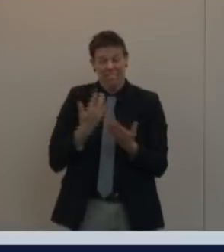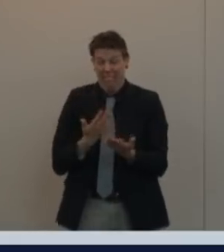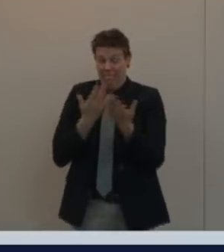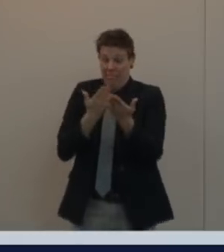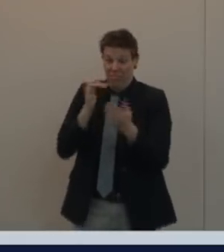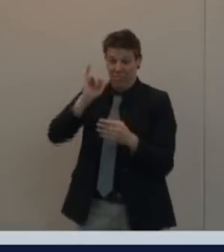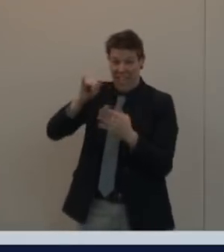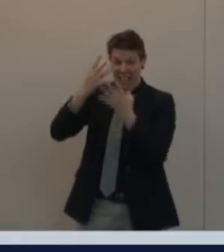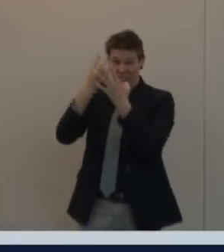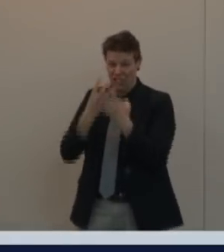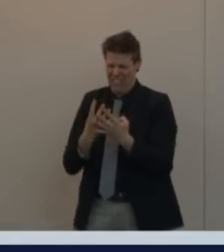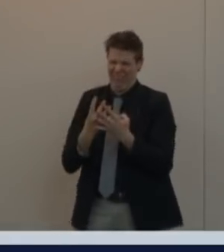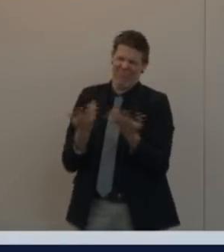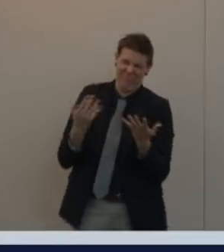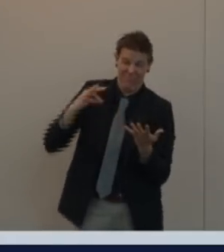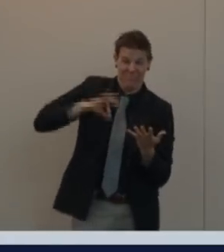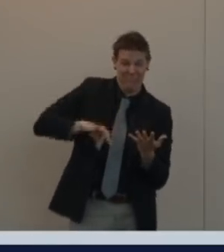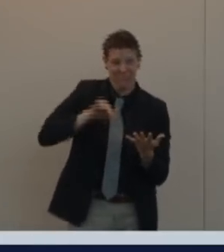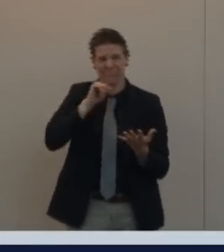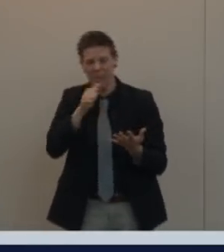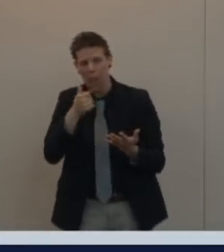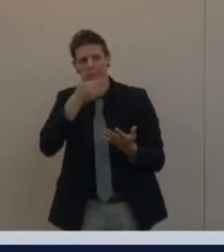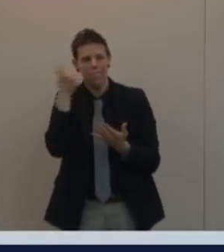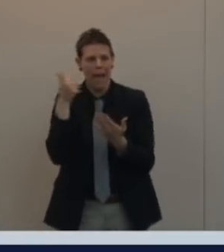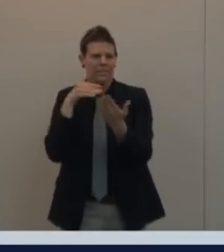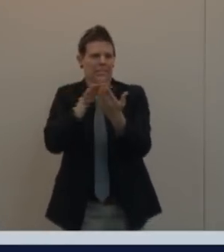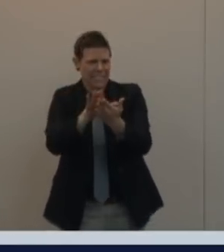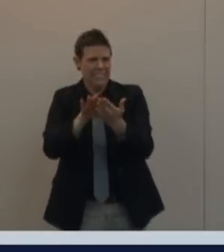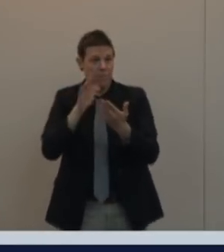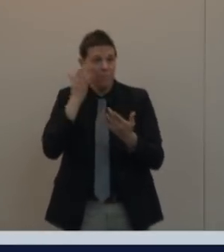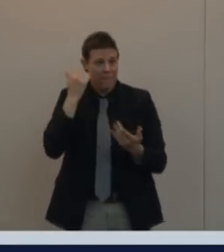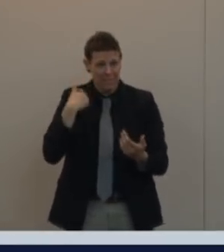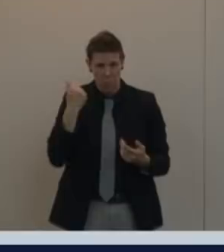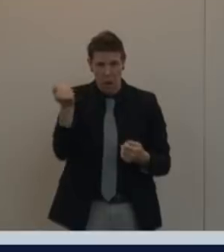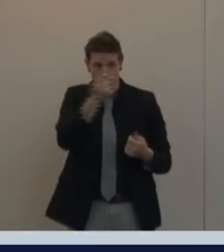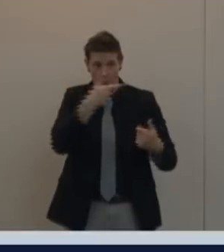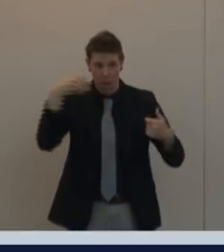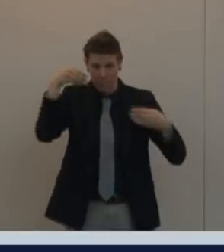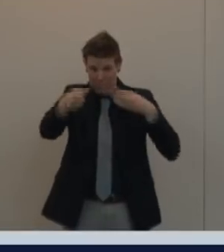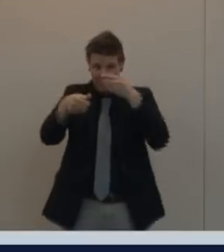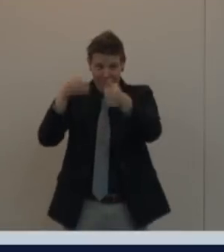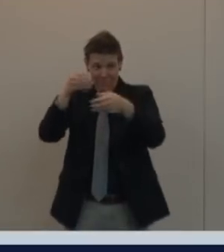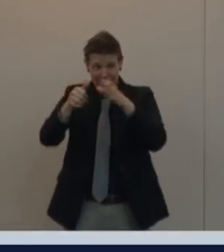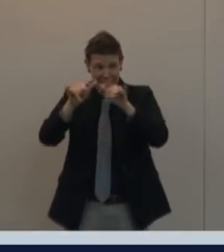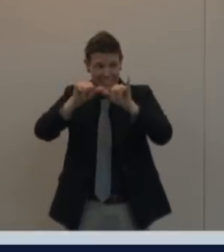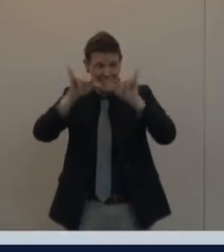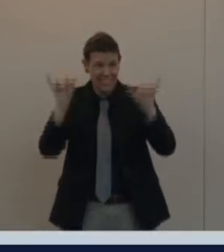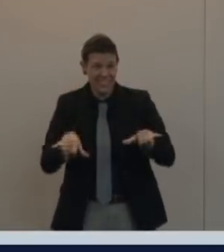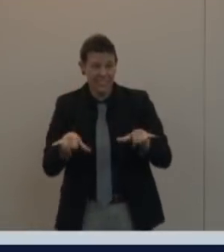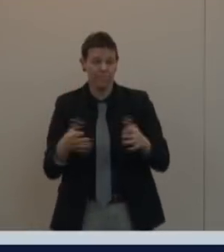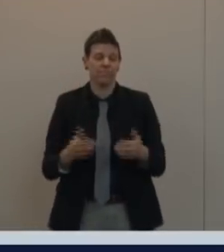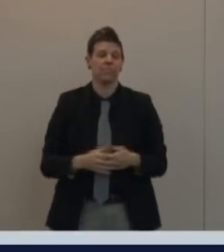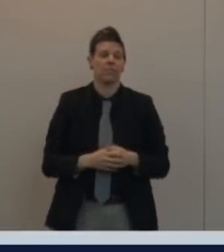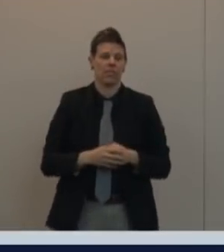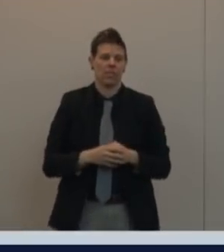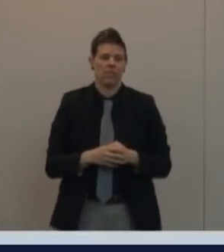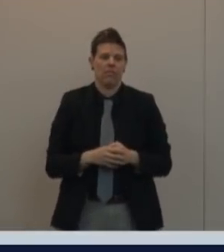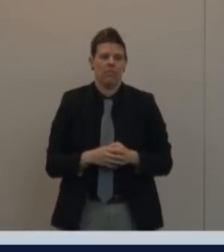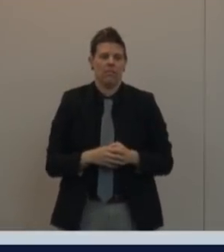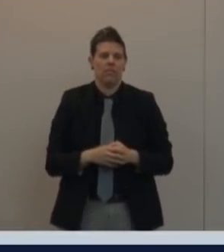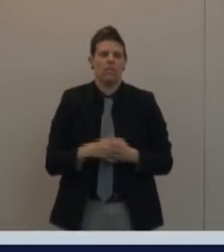the benefit that, frankly, we all pay into, that is intended to keep families whole to the highest